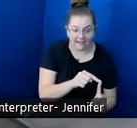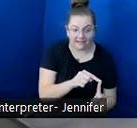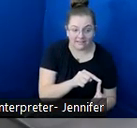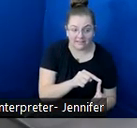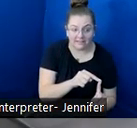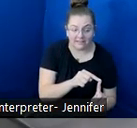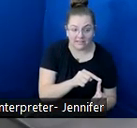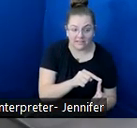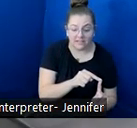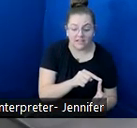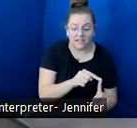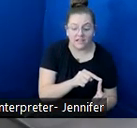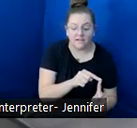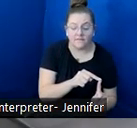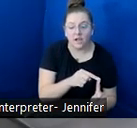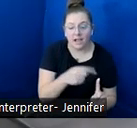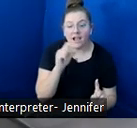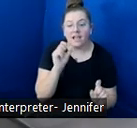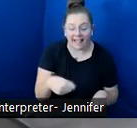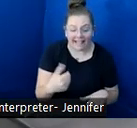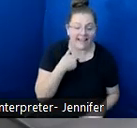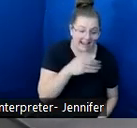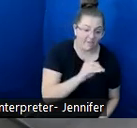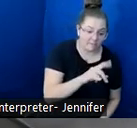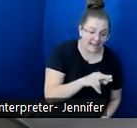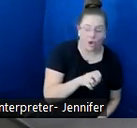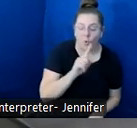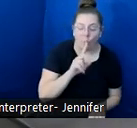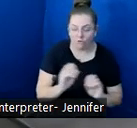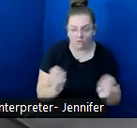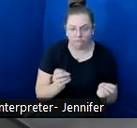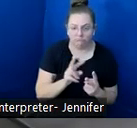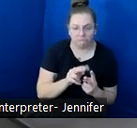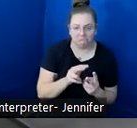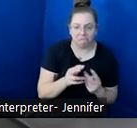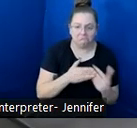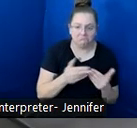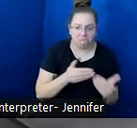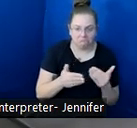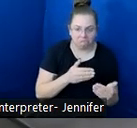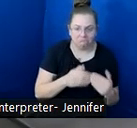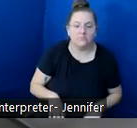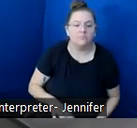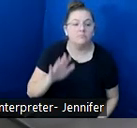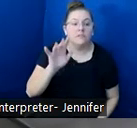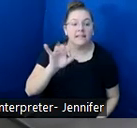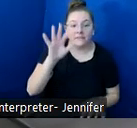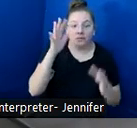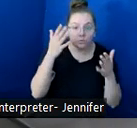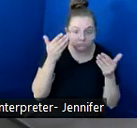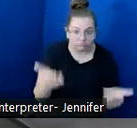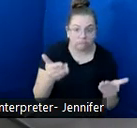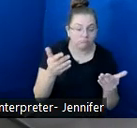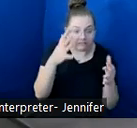they basically I can have Medicare or no Medicare. If you choose to enroll this program in